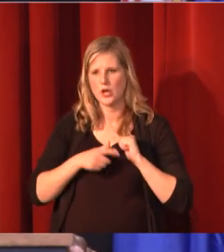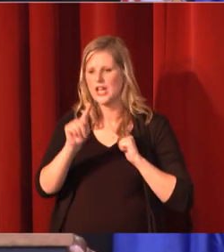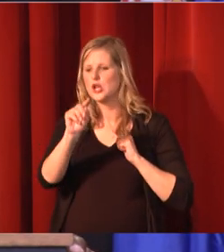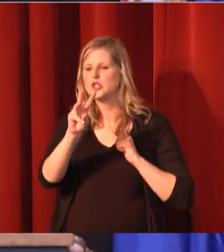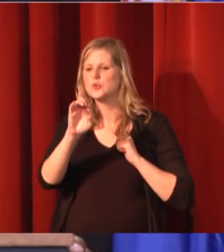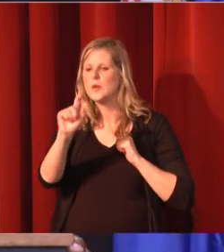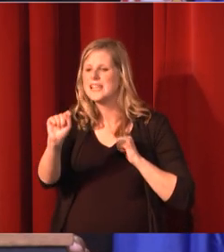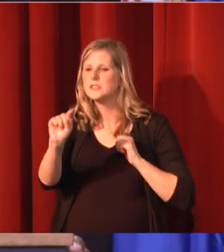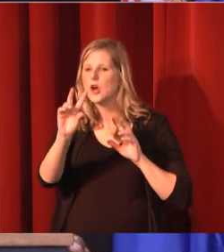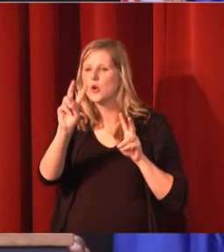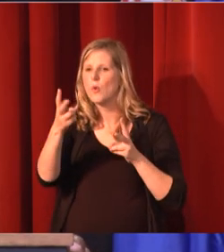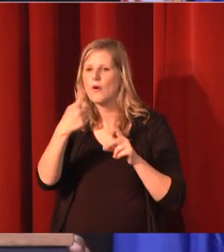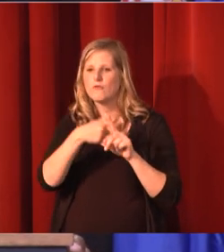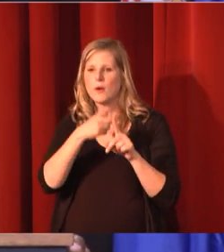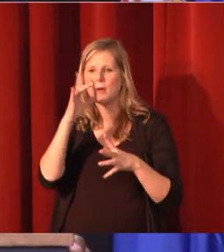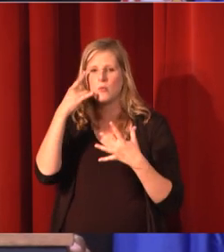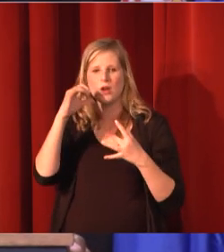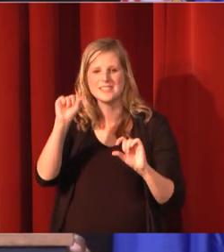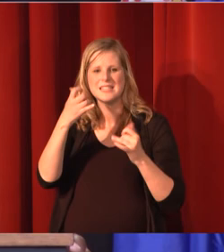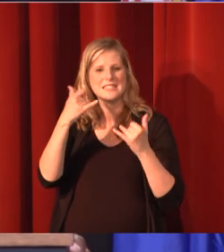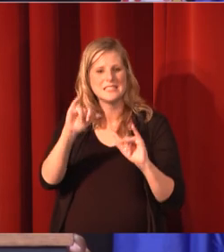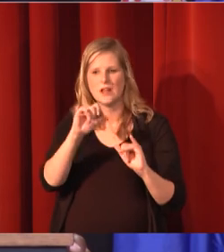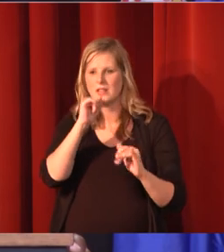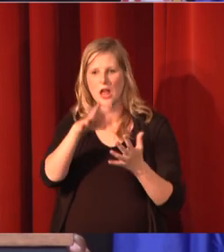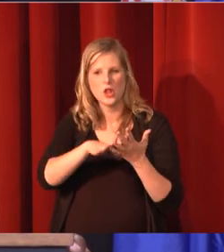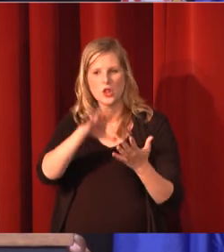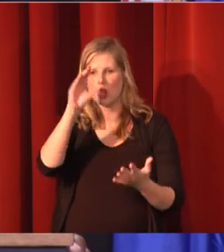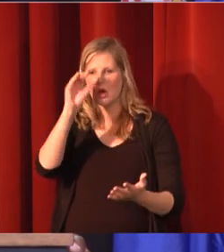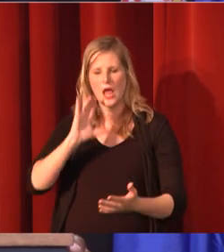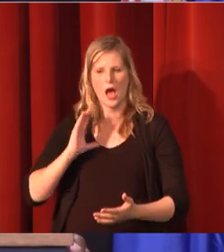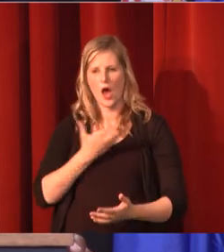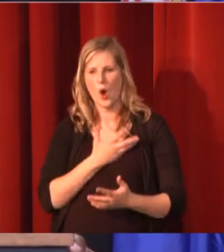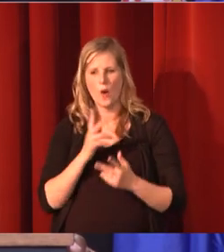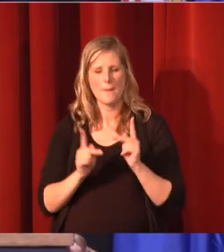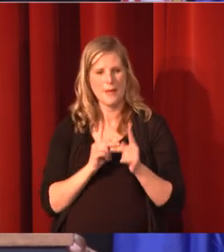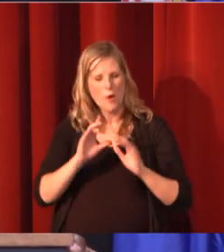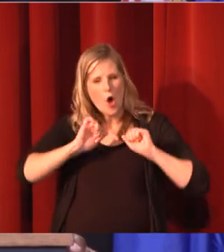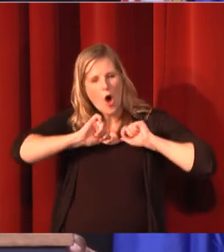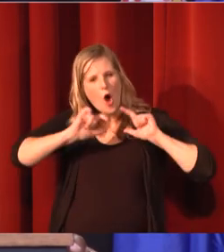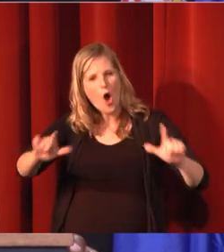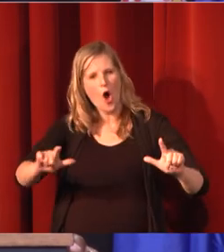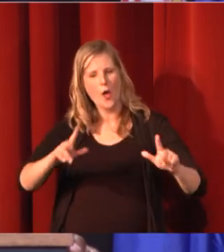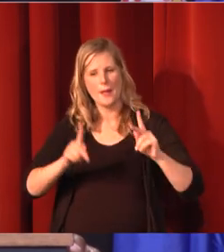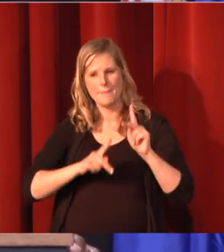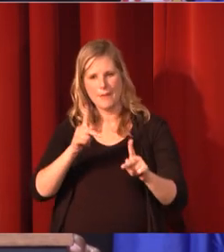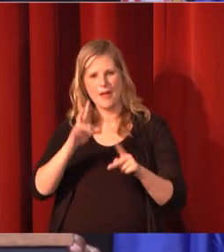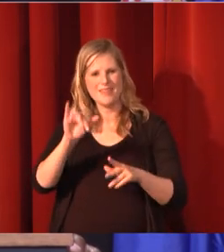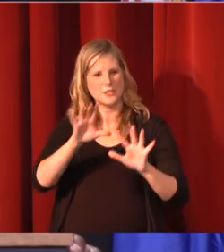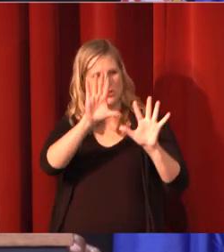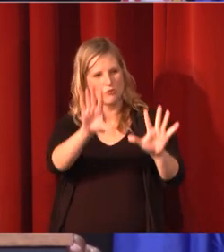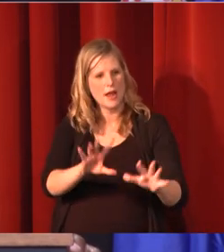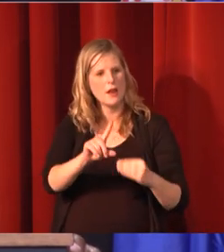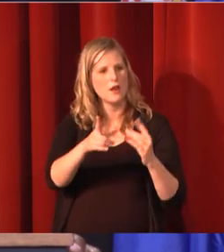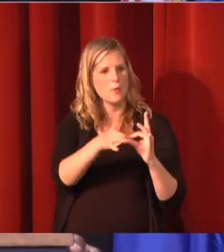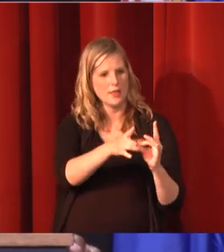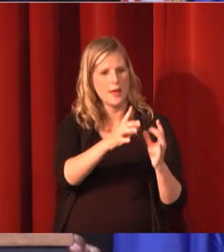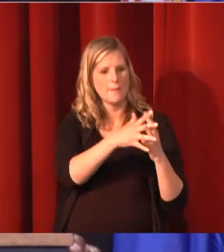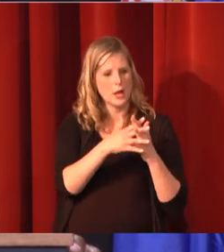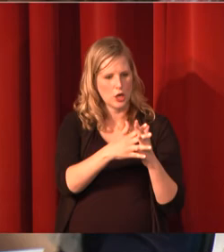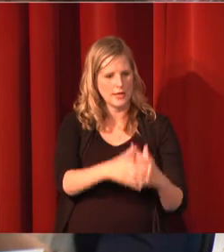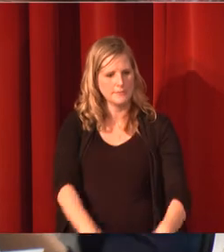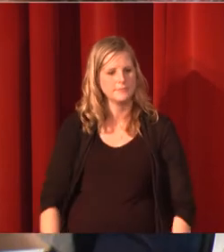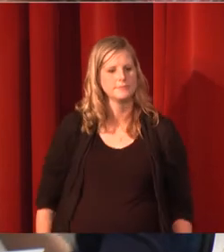quote from a president who still hasn't learned that our people all of our people is what's great about America